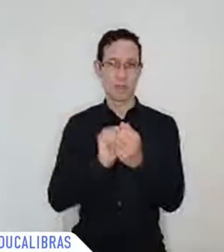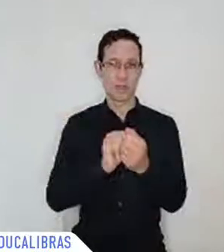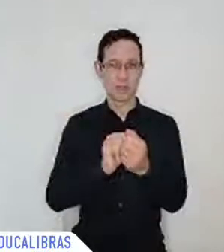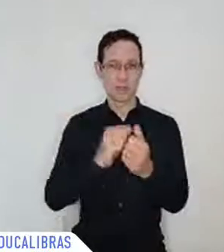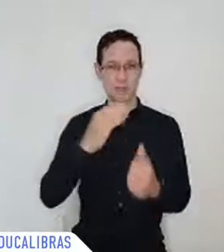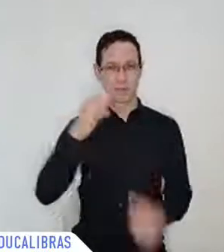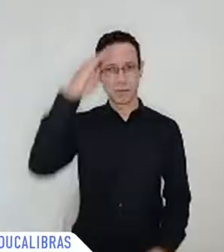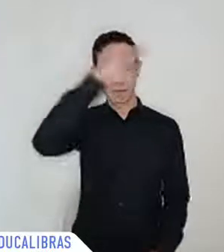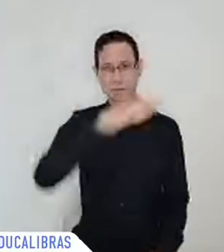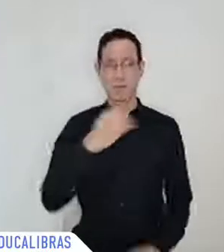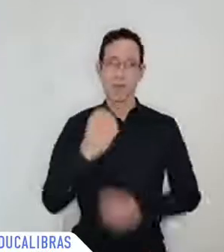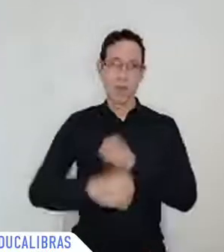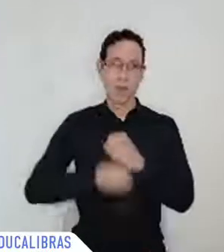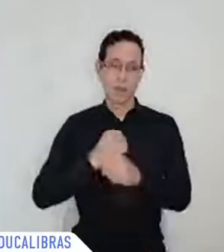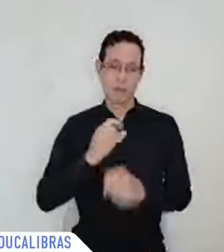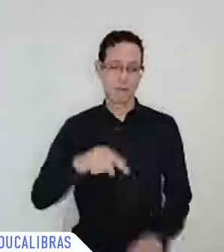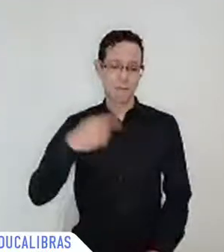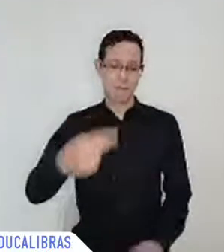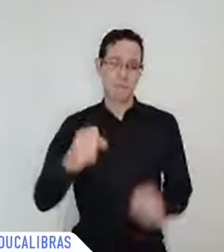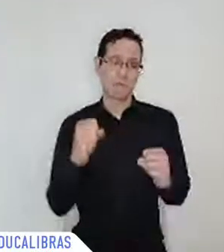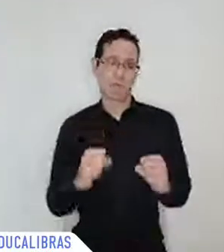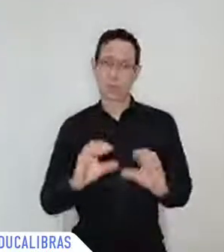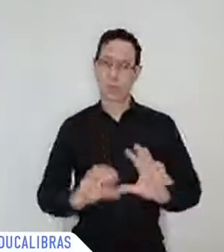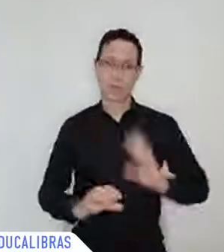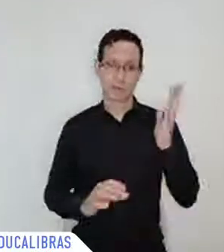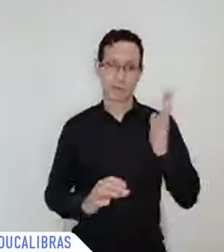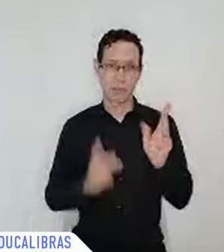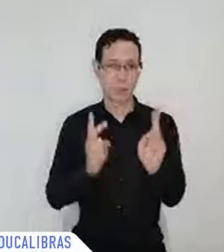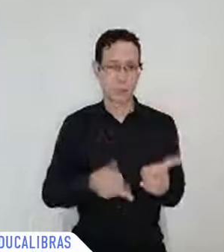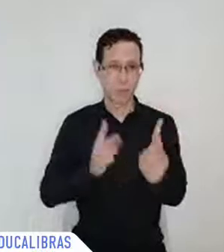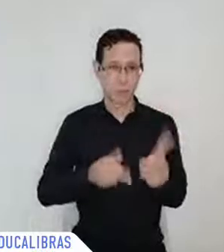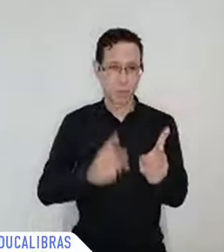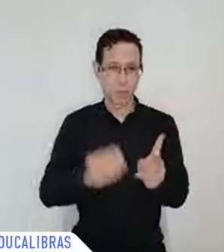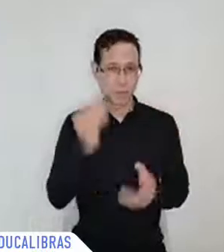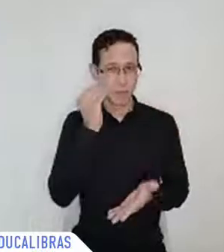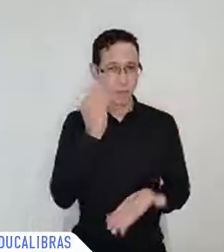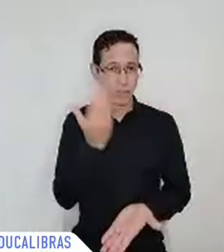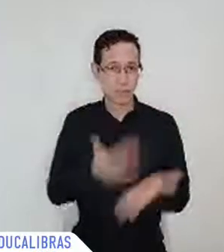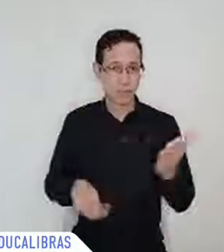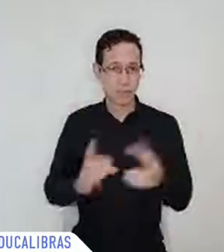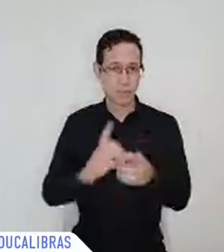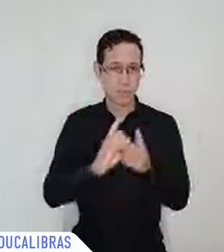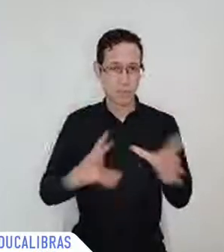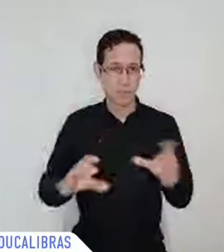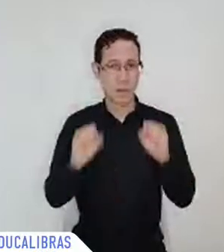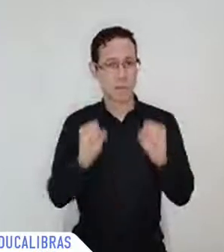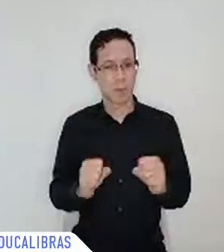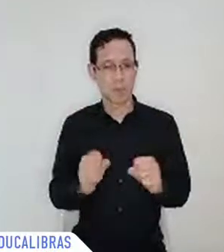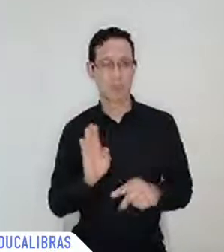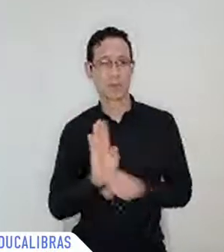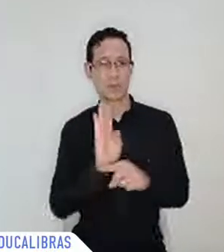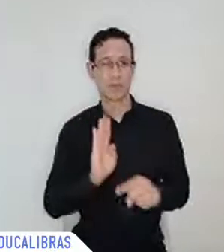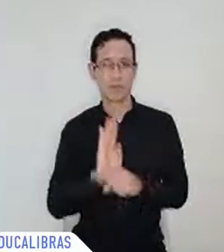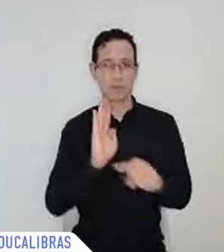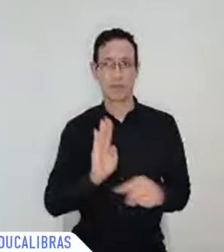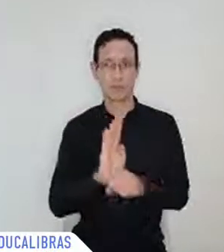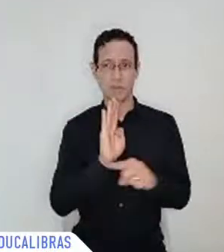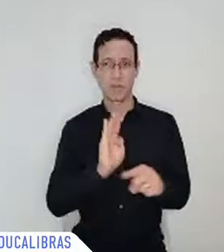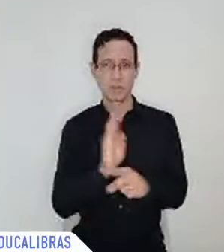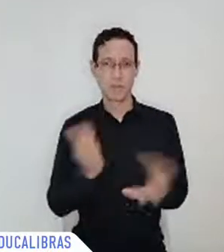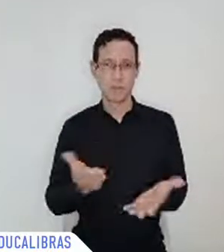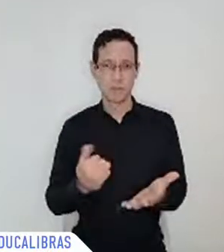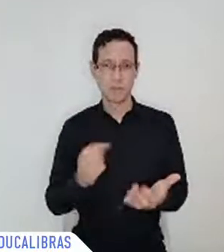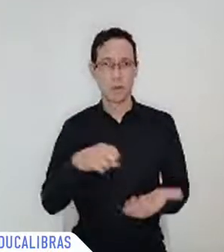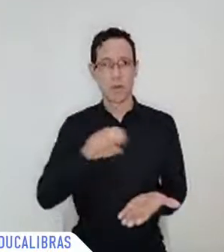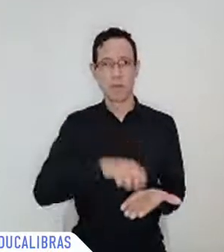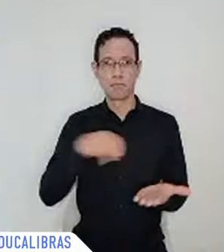Lula, with Dilma. And it's not that they are Bolsonarists. Until next year, everything may